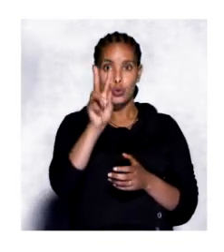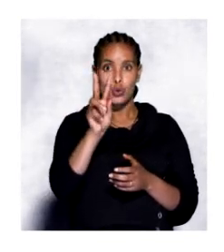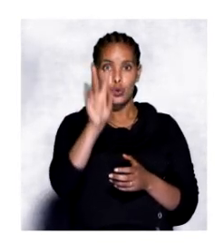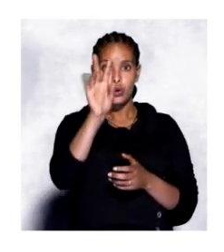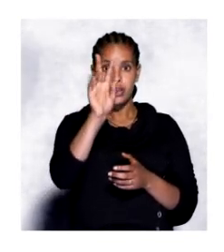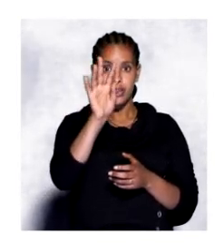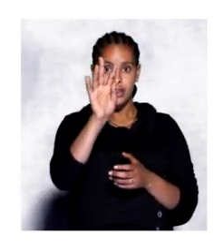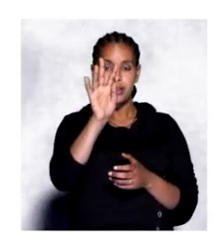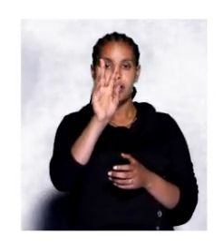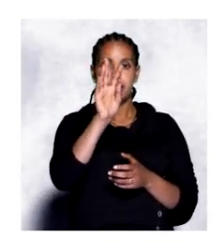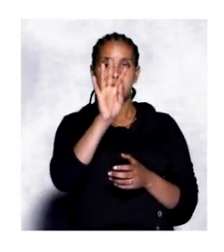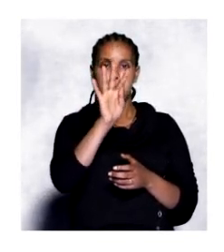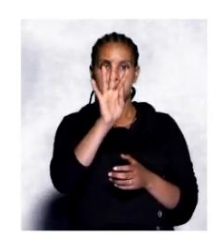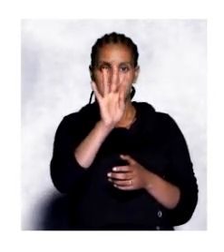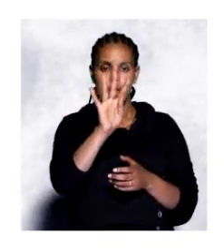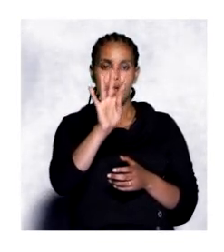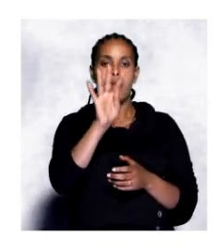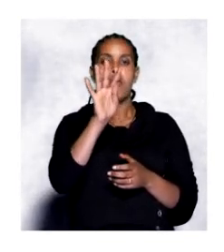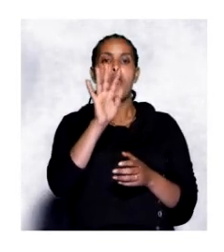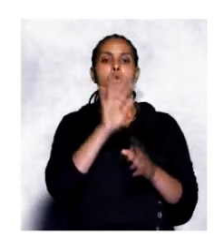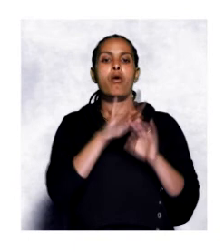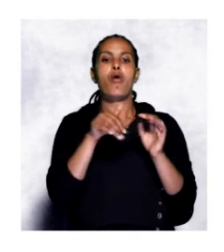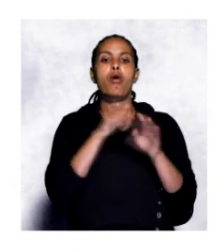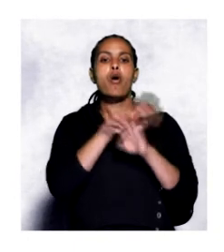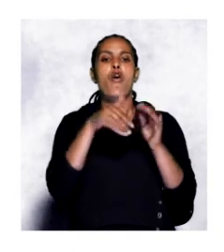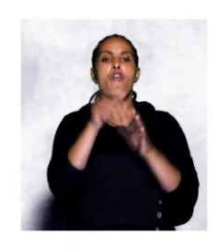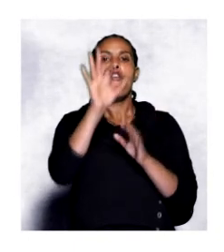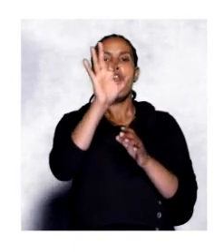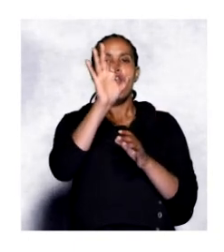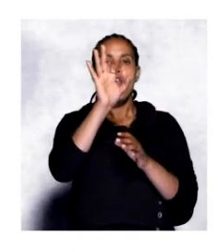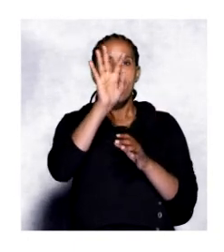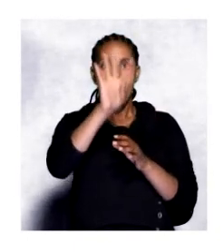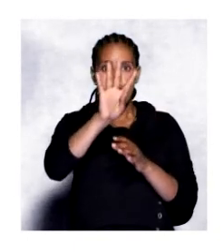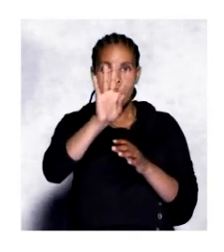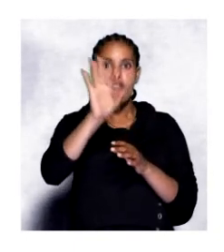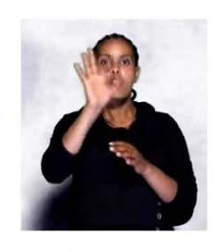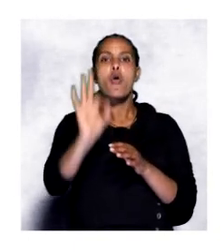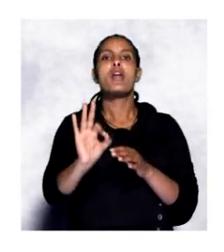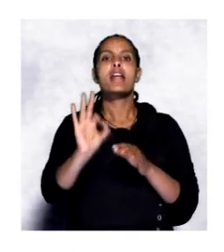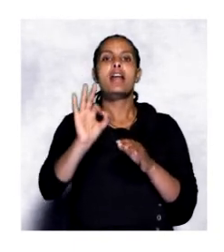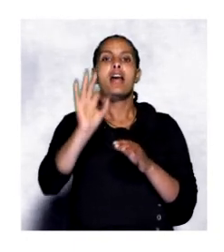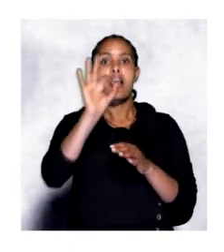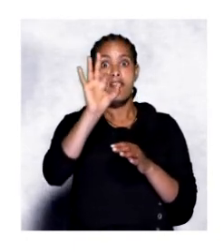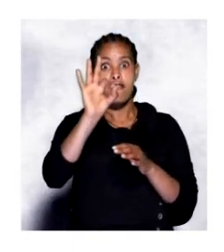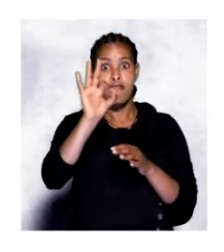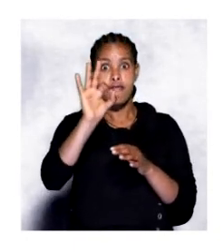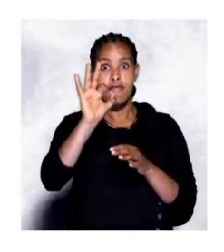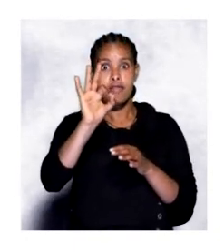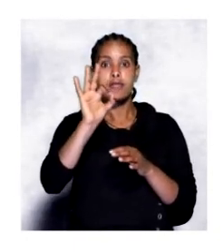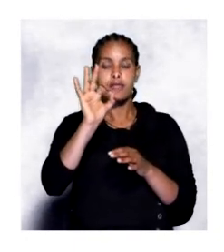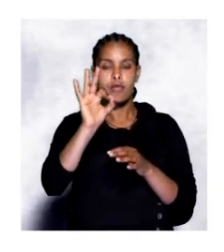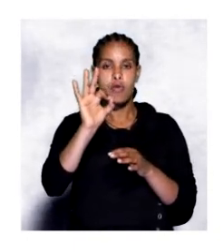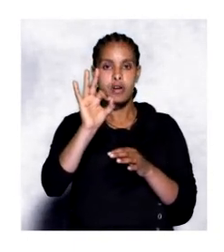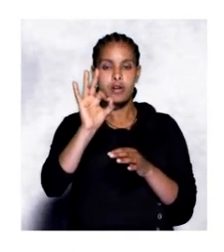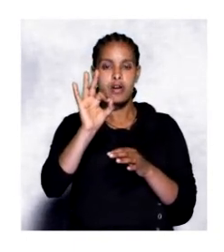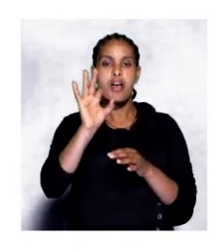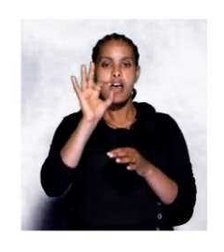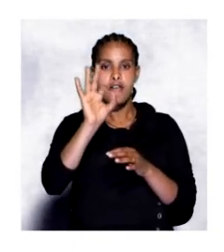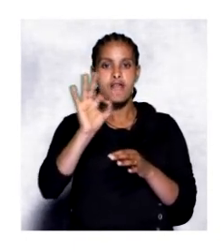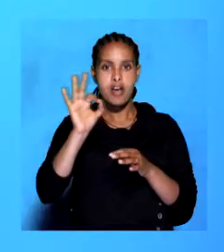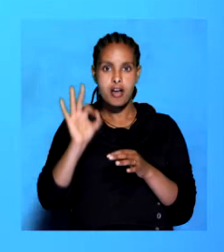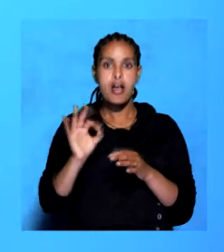3, 4, 5, 6. Bonded with 4 fluorine atoms, fluorine, F, F,